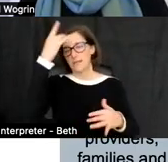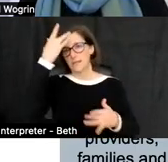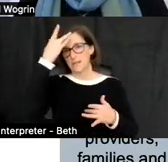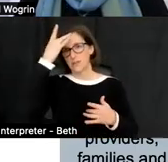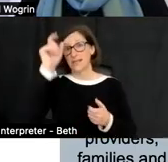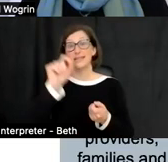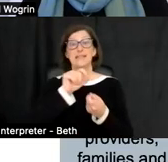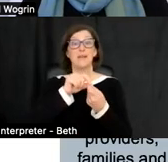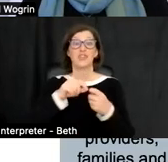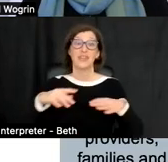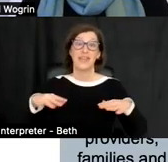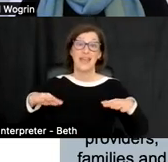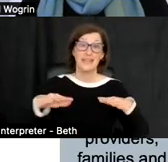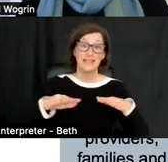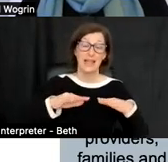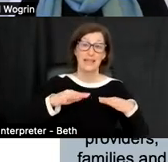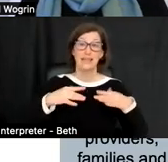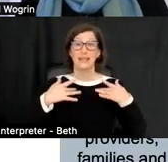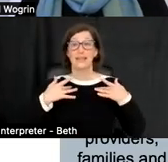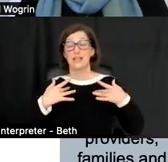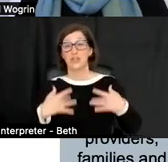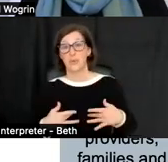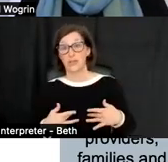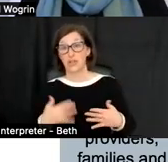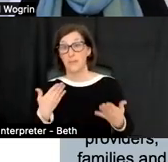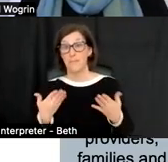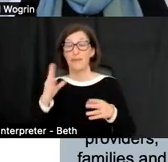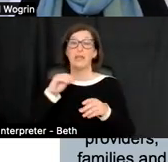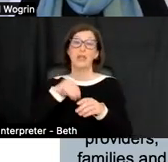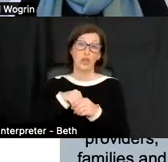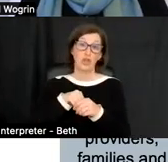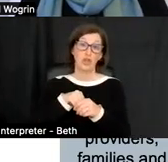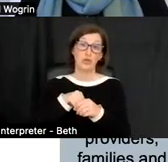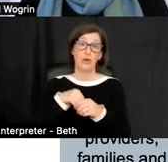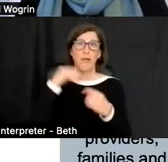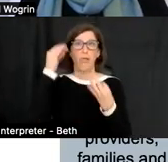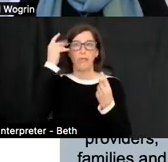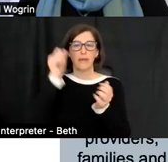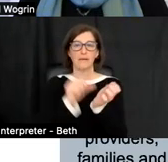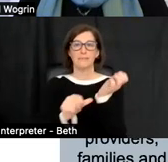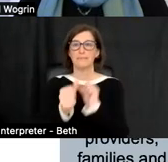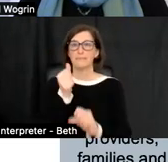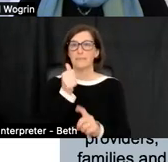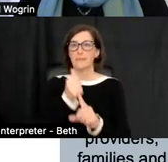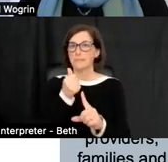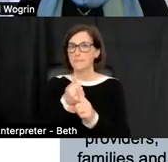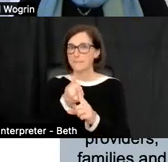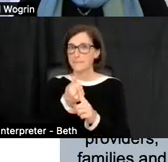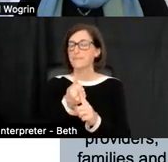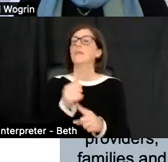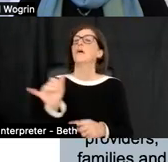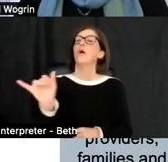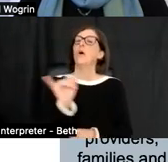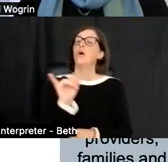particularly anxiety, depression, which may include suicidal ideation, and as